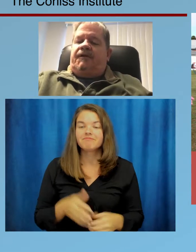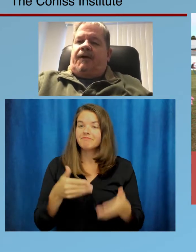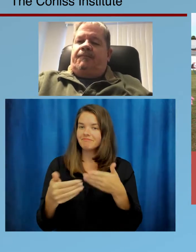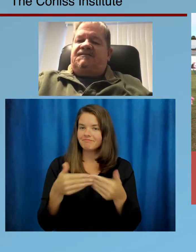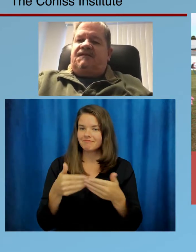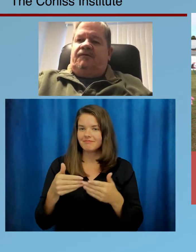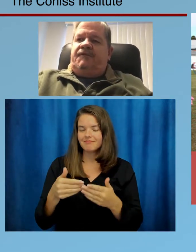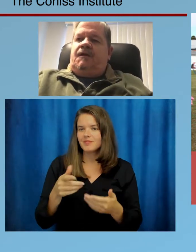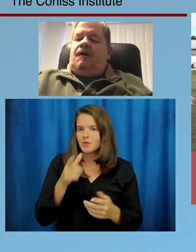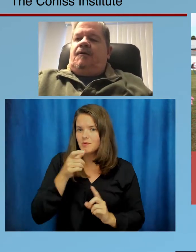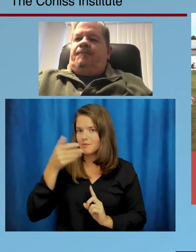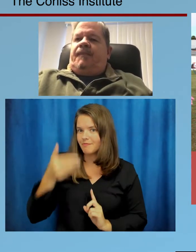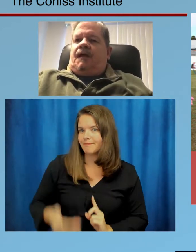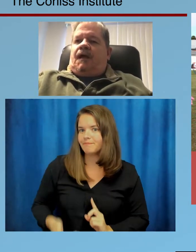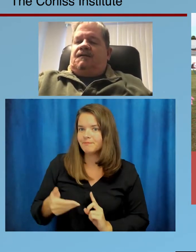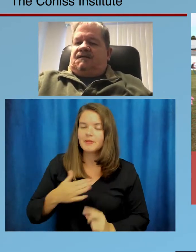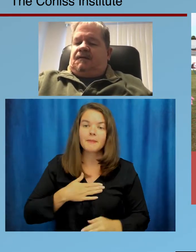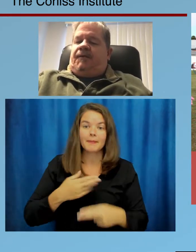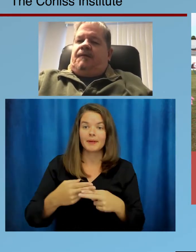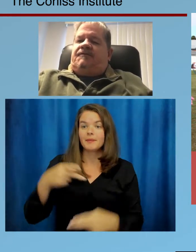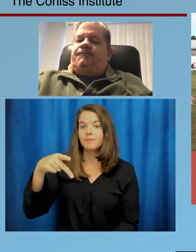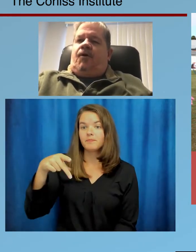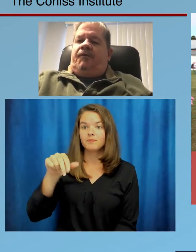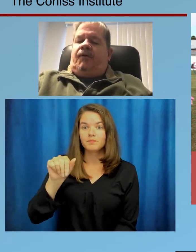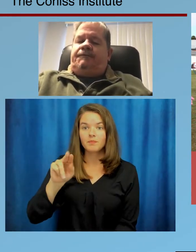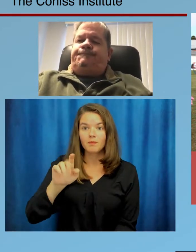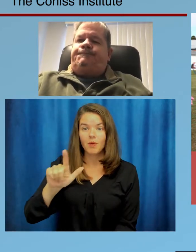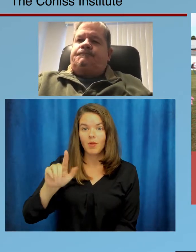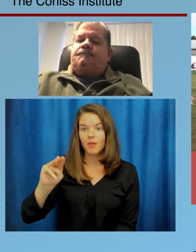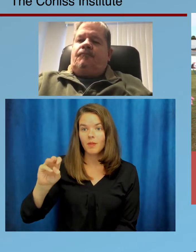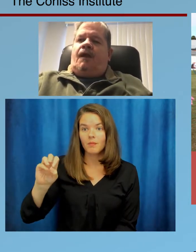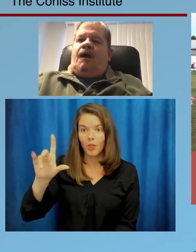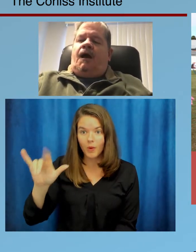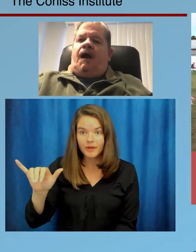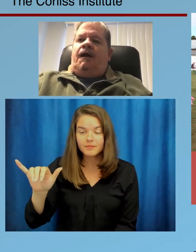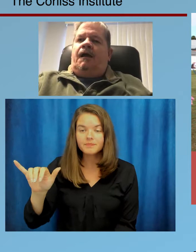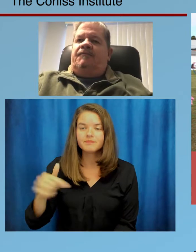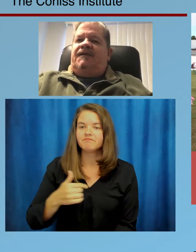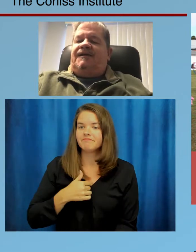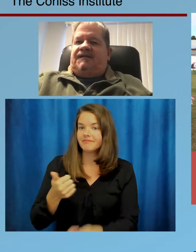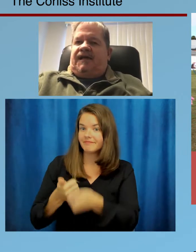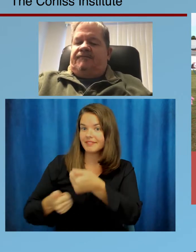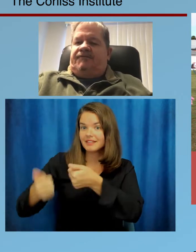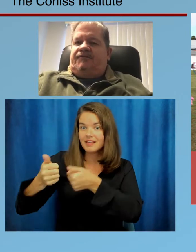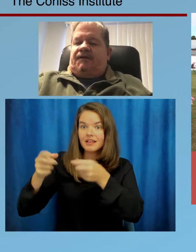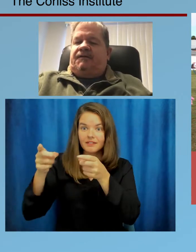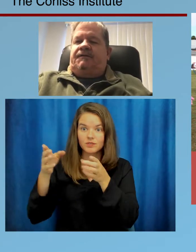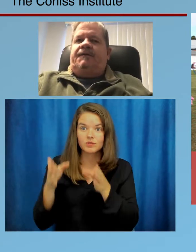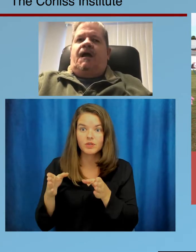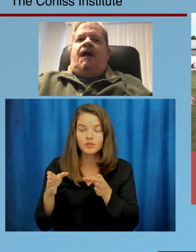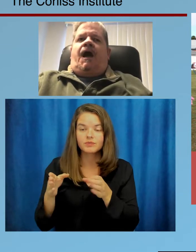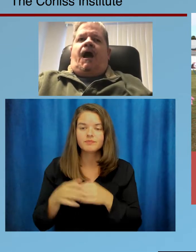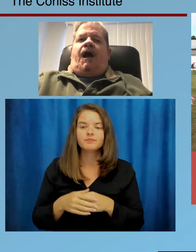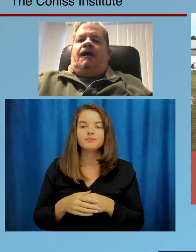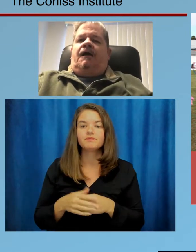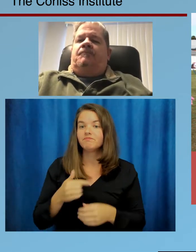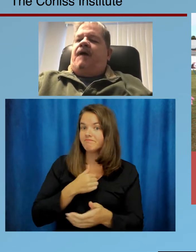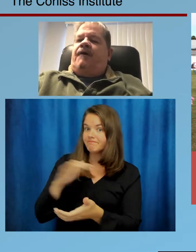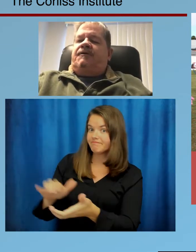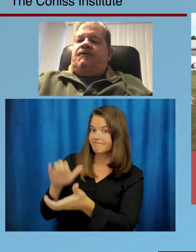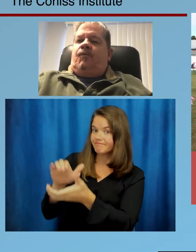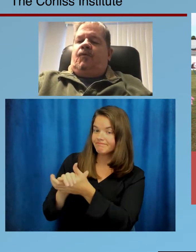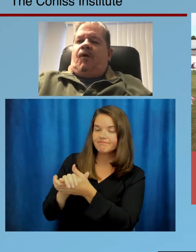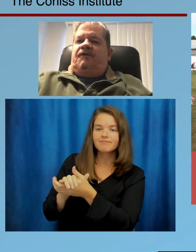you a little bit about myself. As I said, my name is Paul Molloy. I am the executive director. I